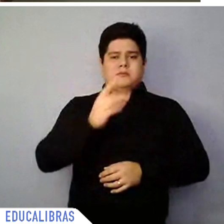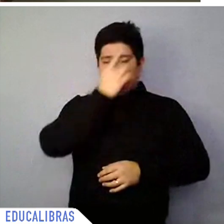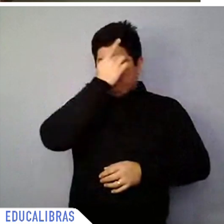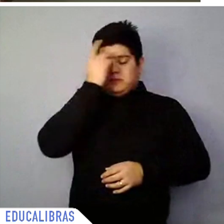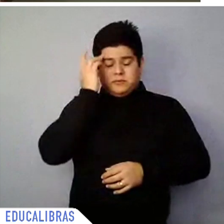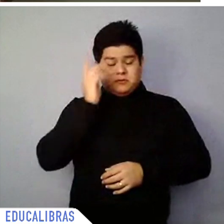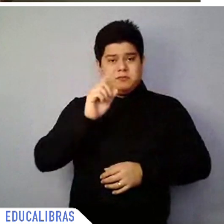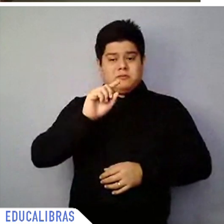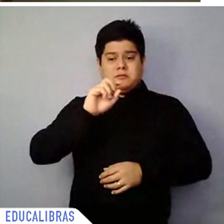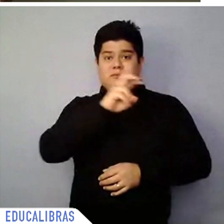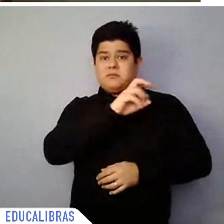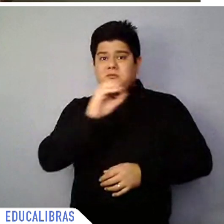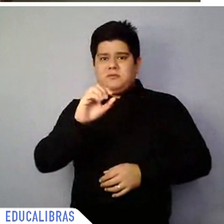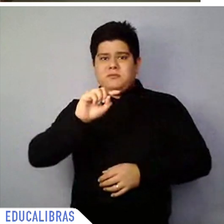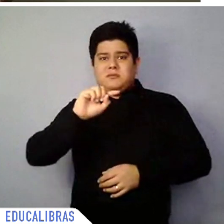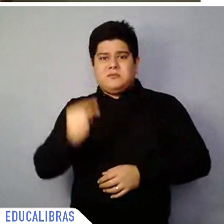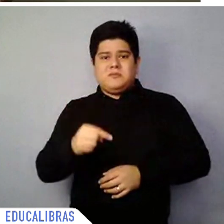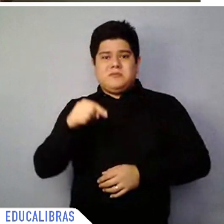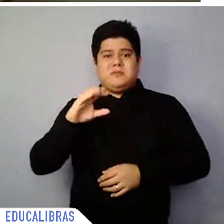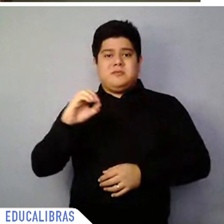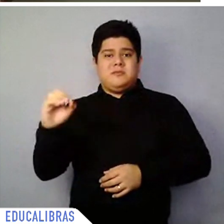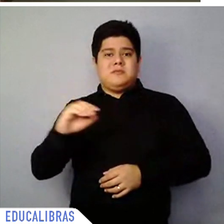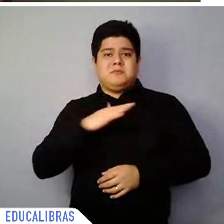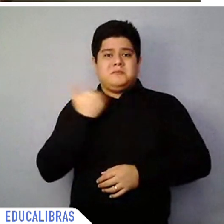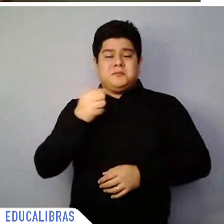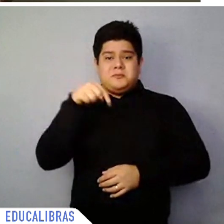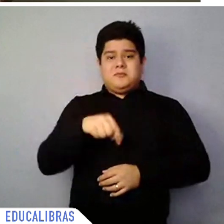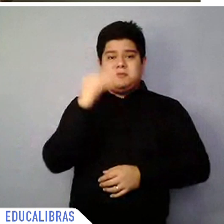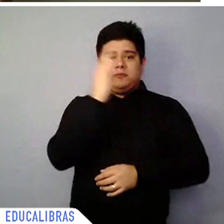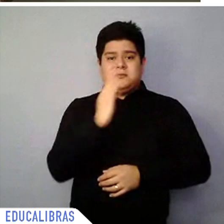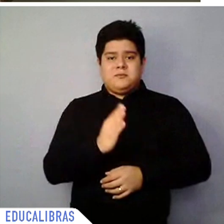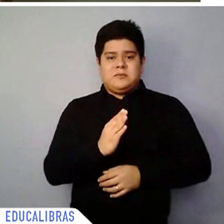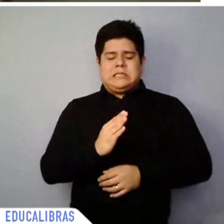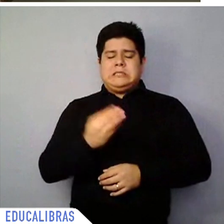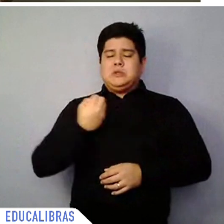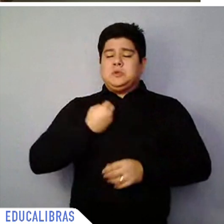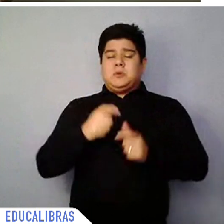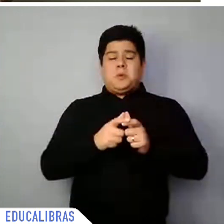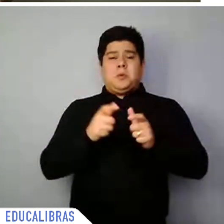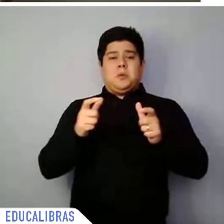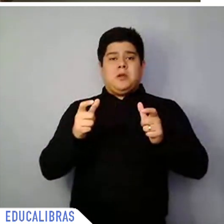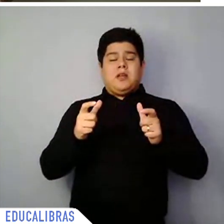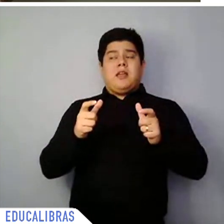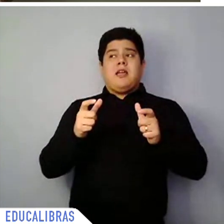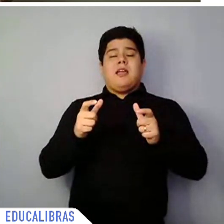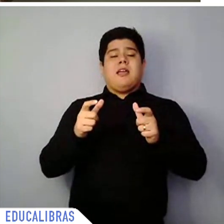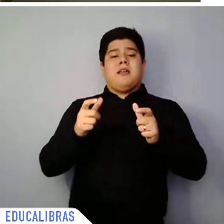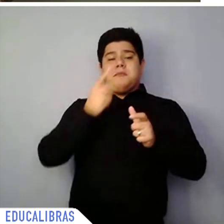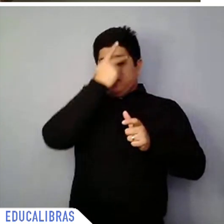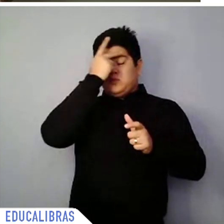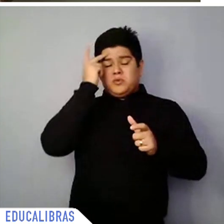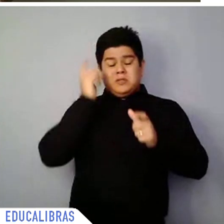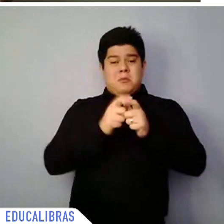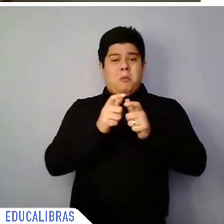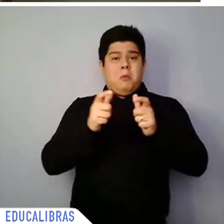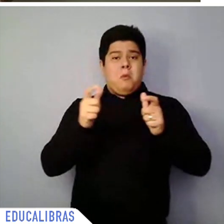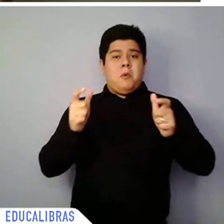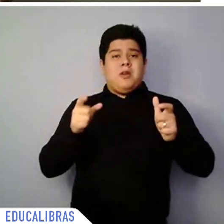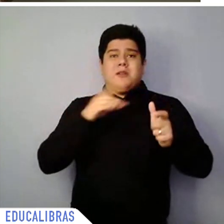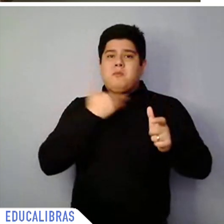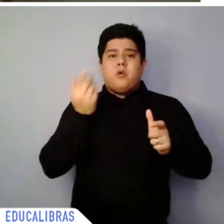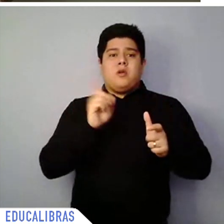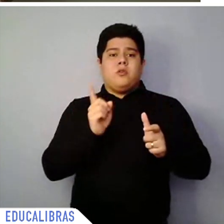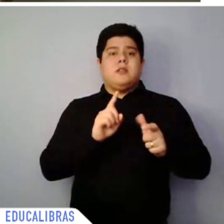And it's not just about the deaths that we have, more than 500,000. We had a tremendous number of people who